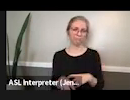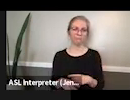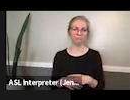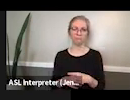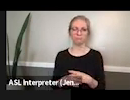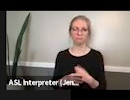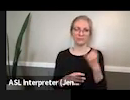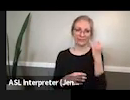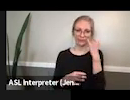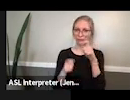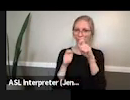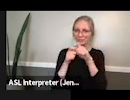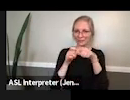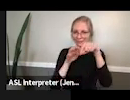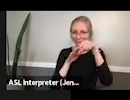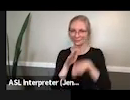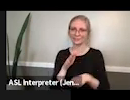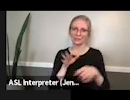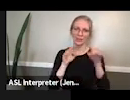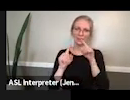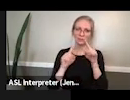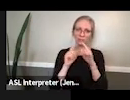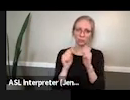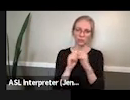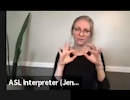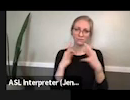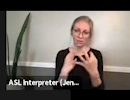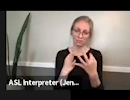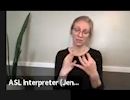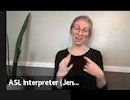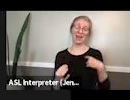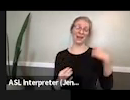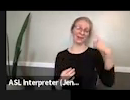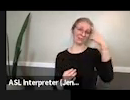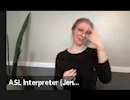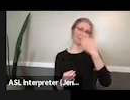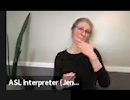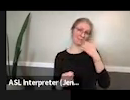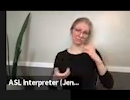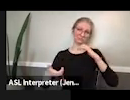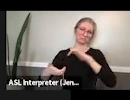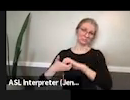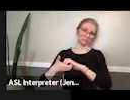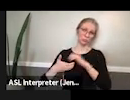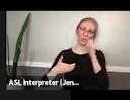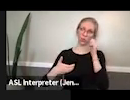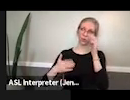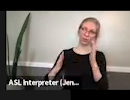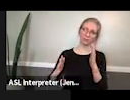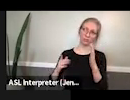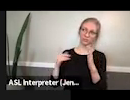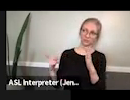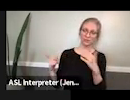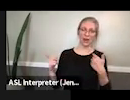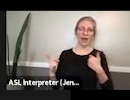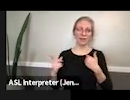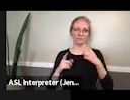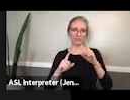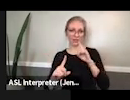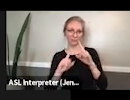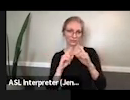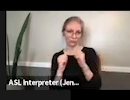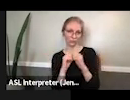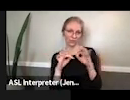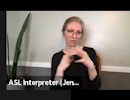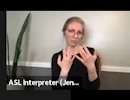detailed conversations with a family, you would want, I believe, to partner with an audiologist to have that conversation with the family